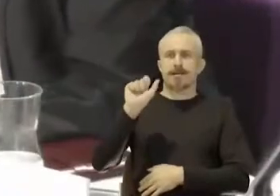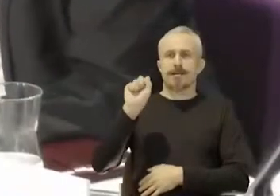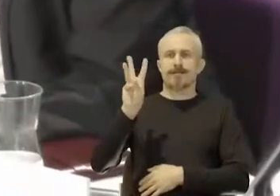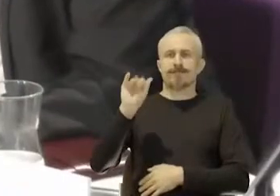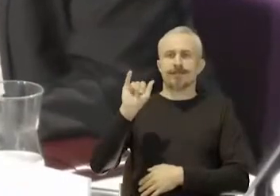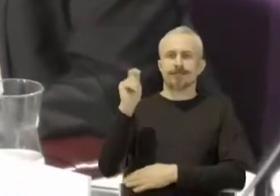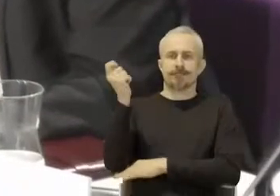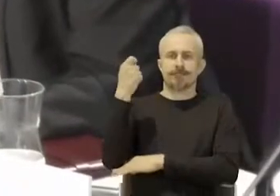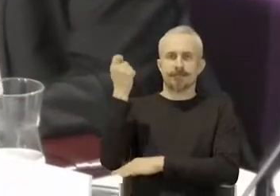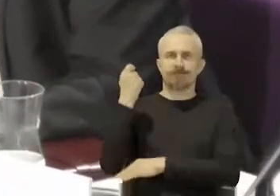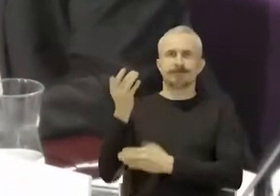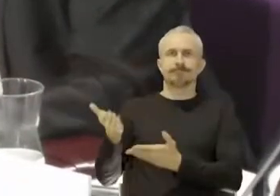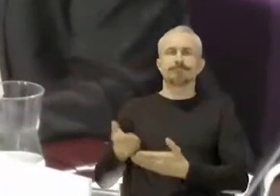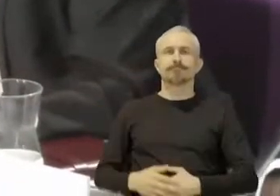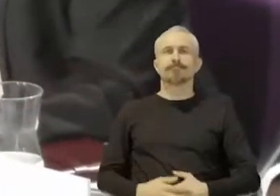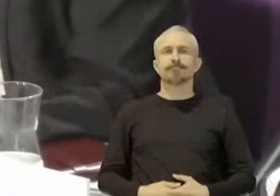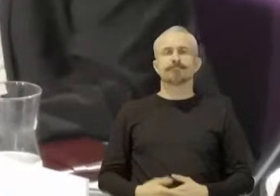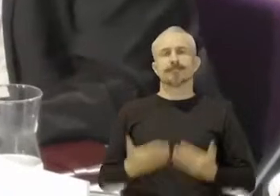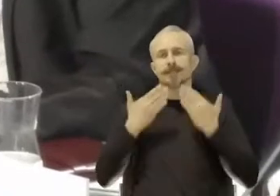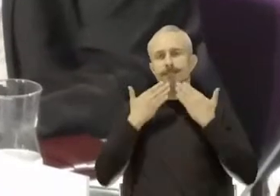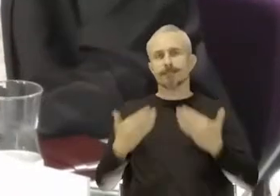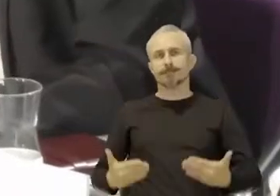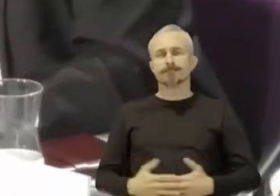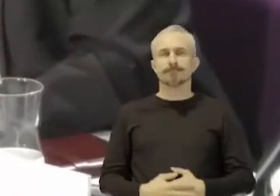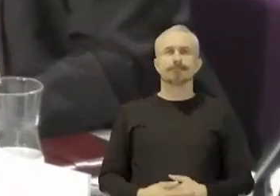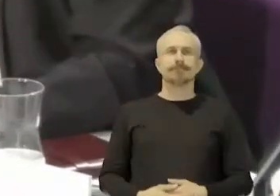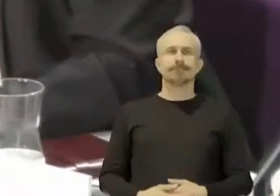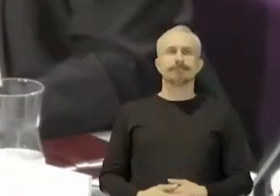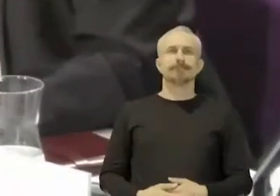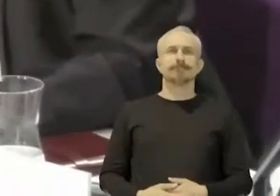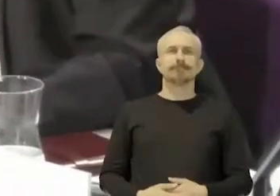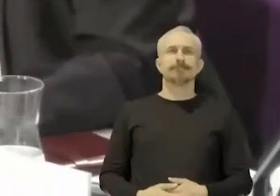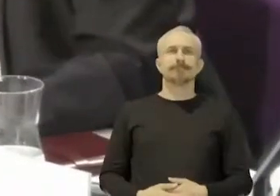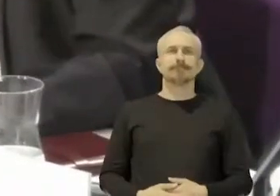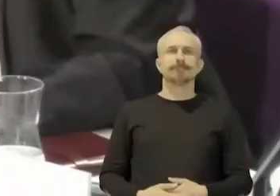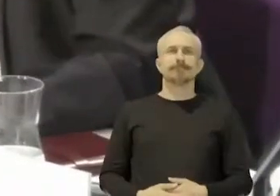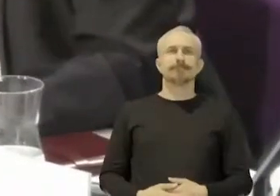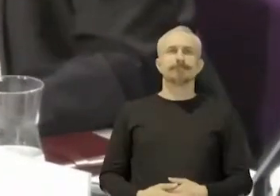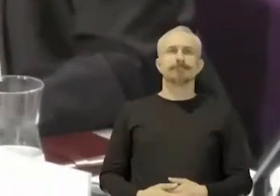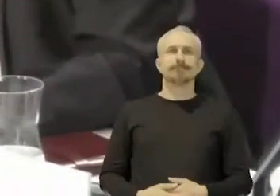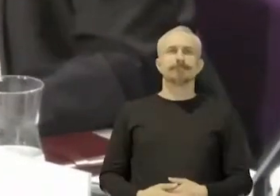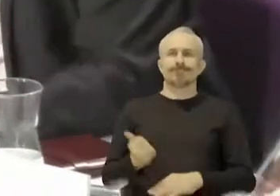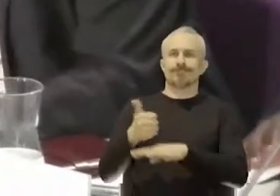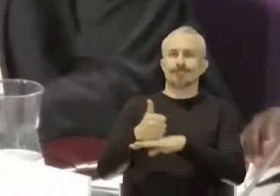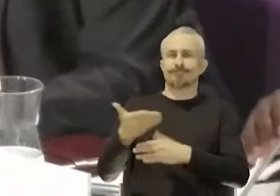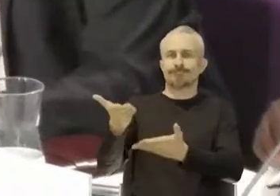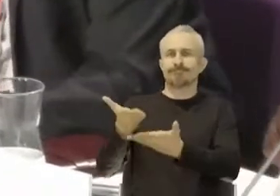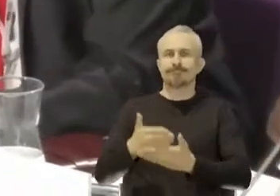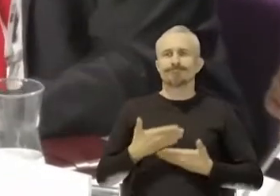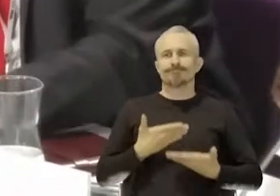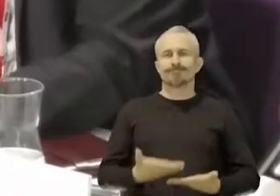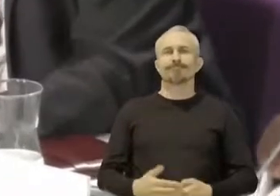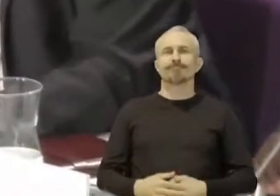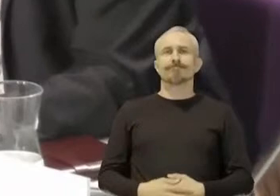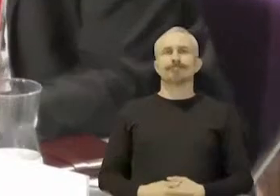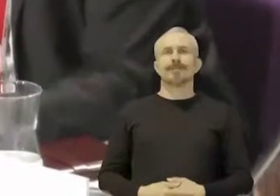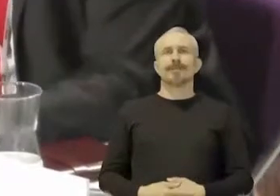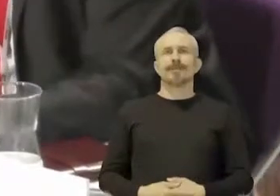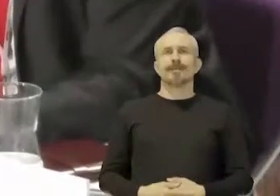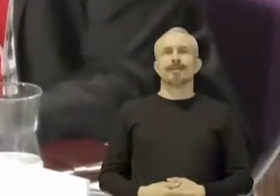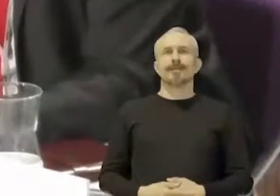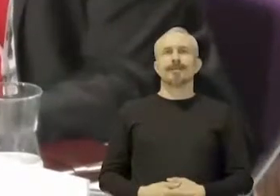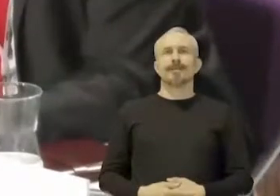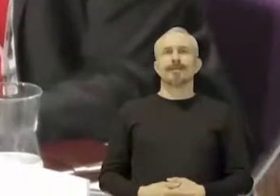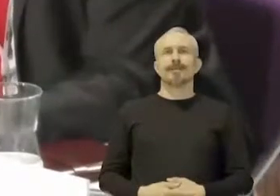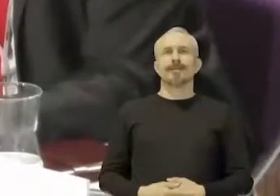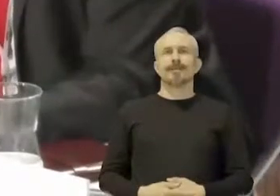Thank you very much, the Executive Director, ladies and gentlemen. Malawi, as a